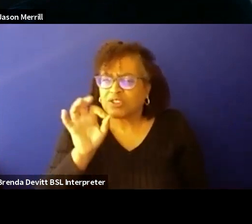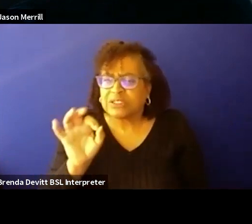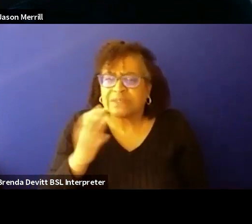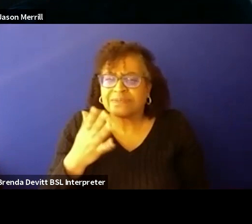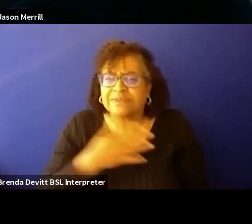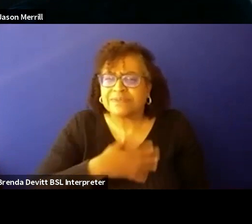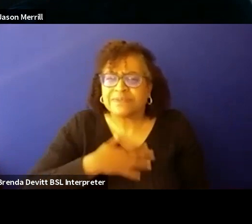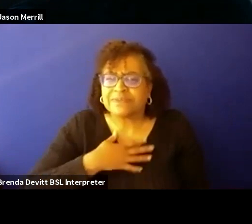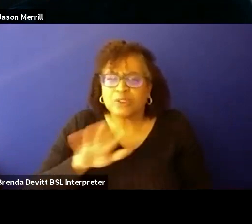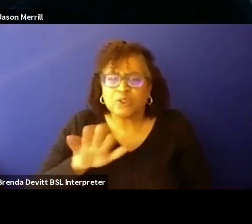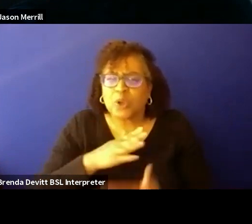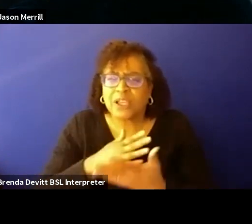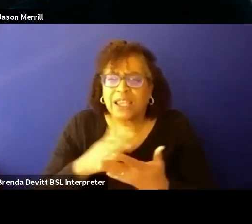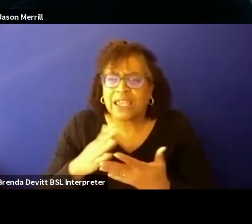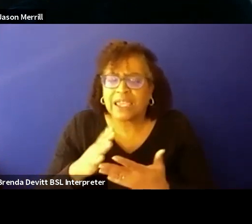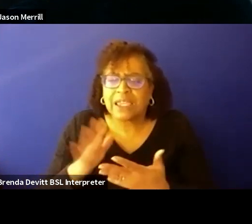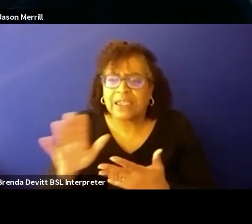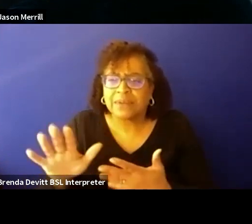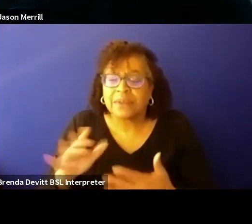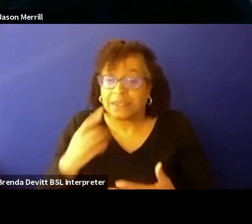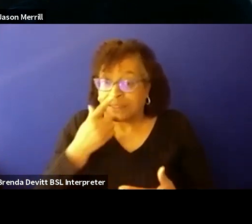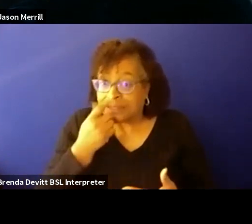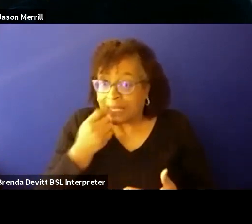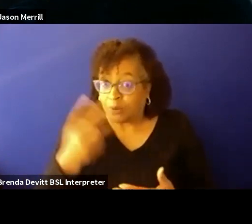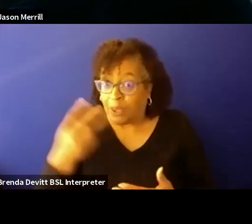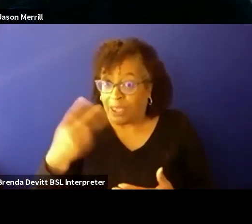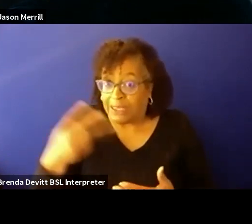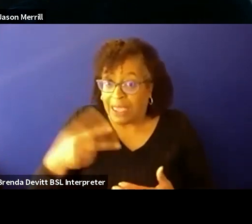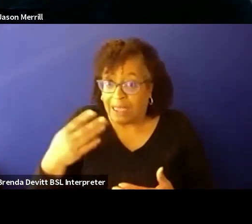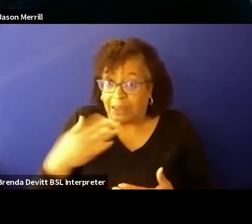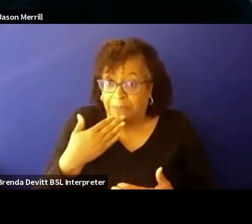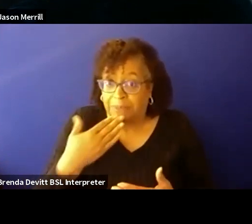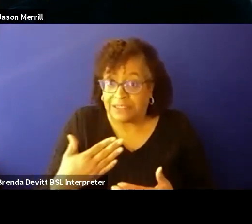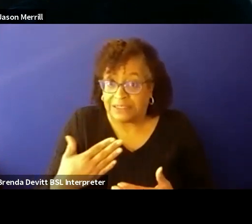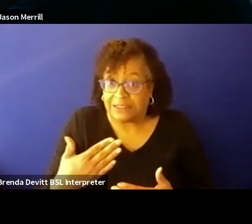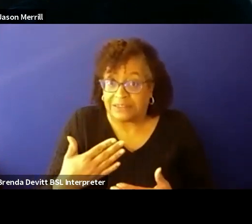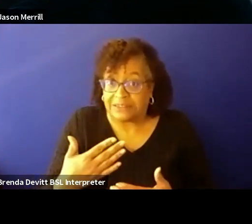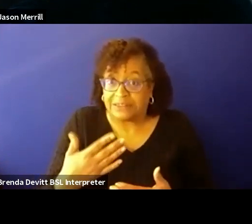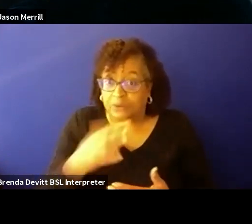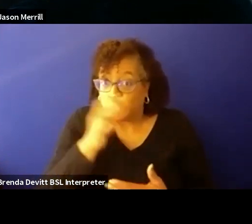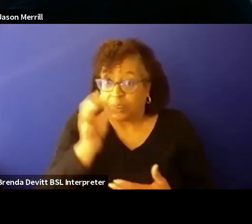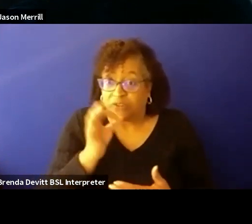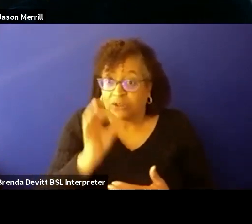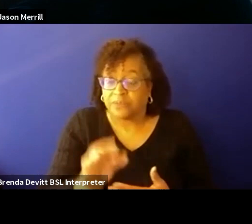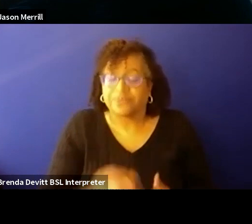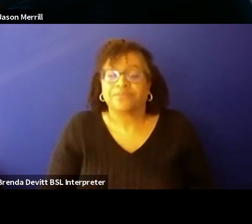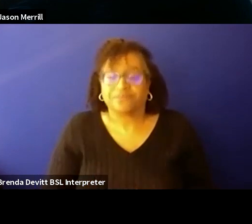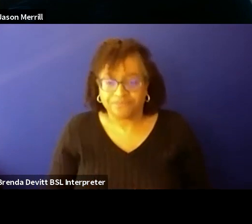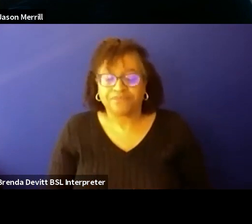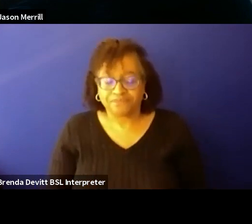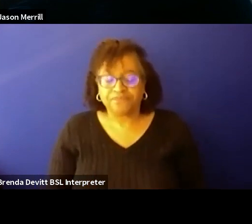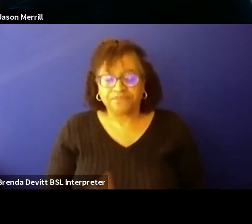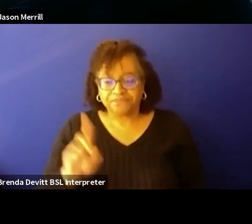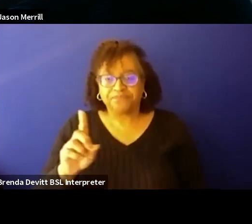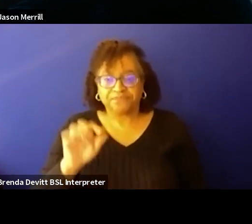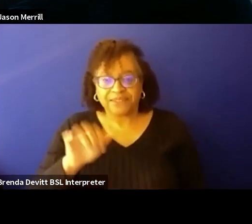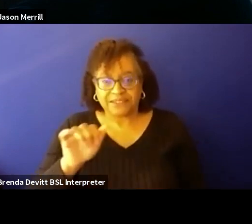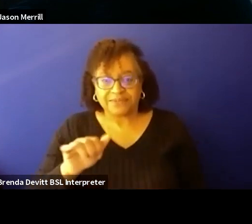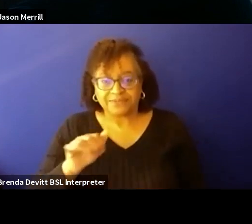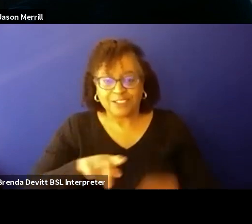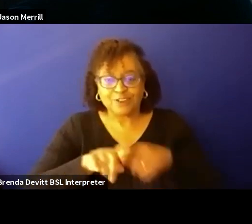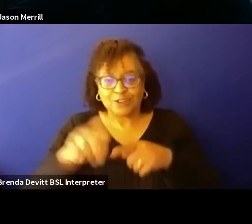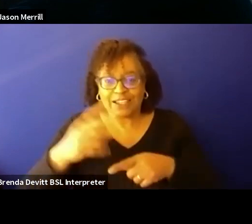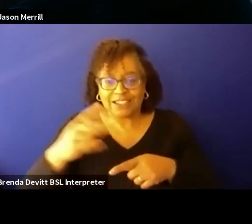If you could repeat your question so that Tony will be able to, hear you very well, please. Yes, I was saying,